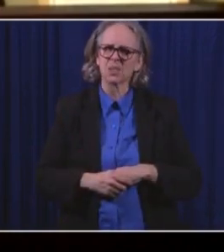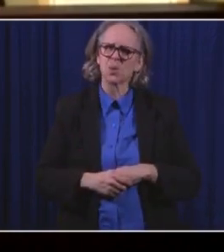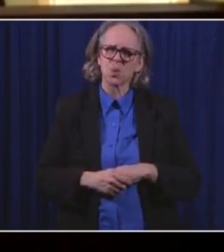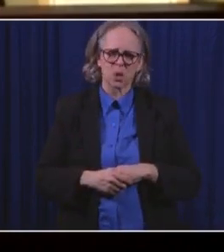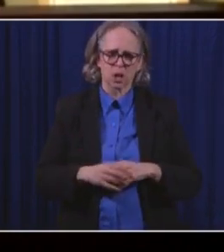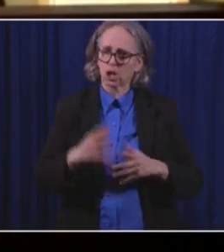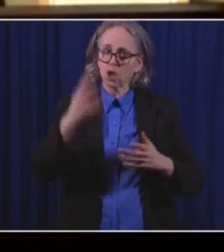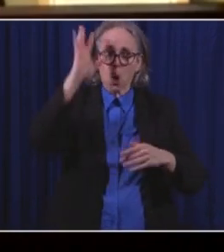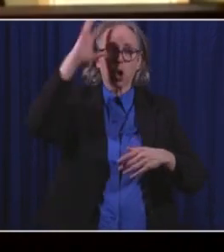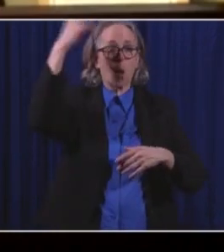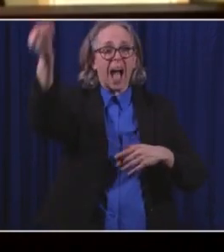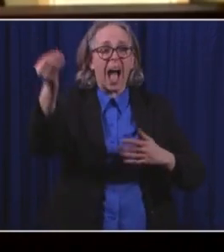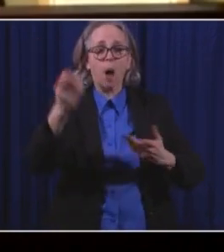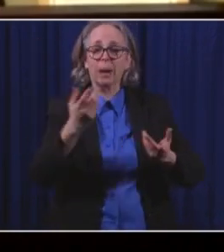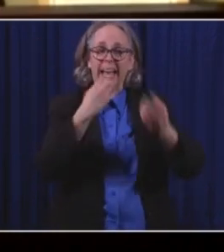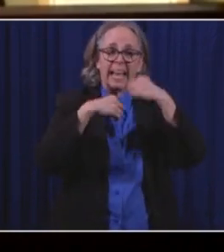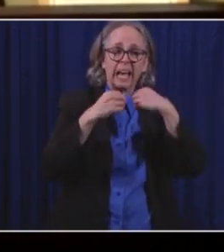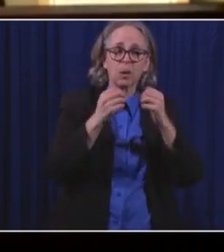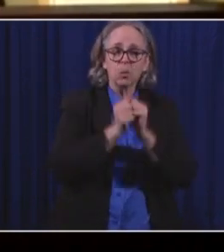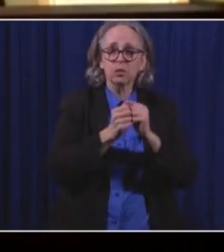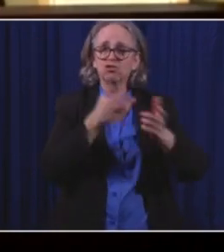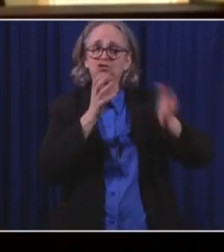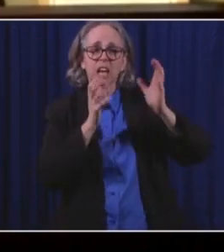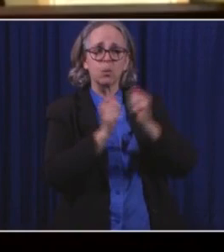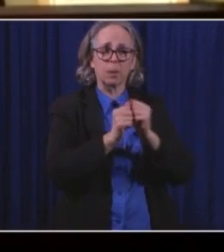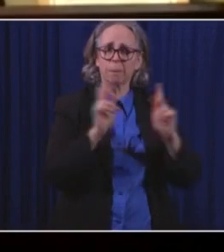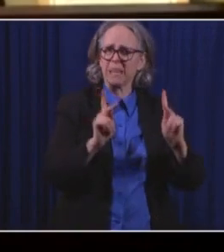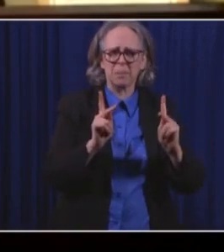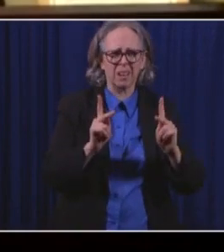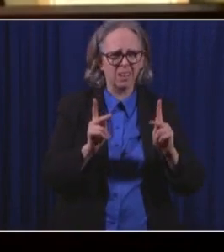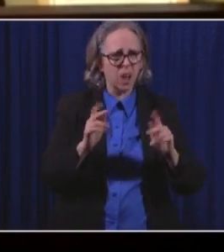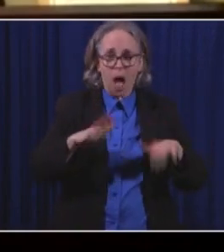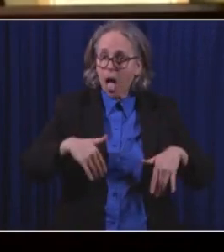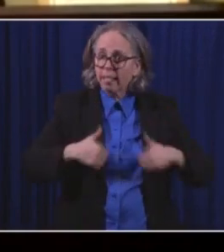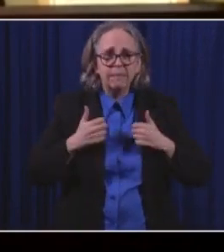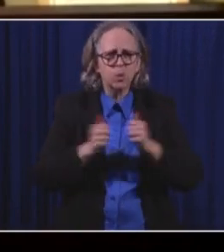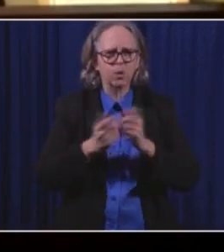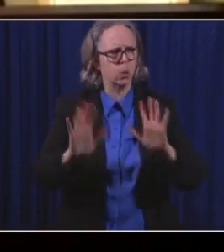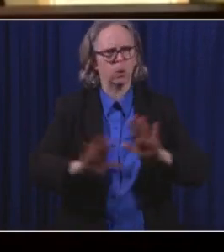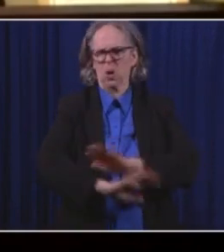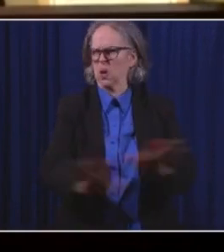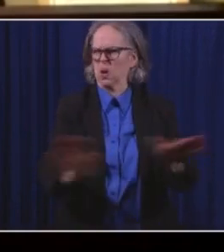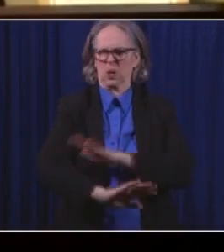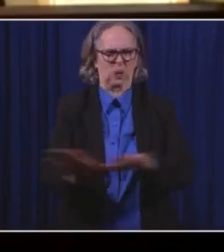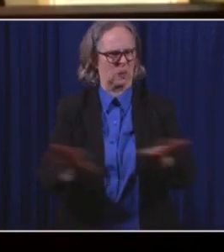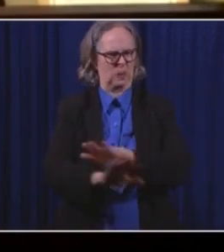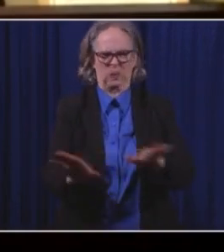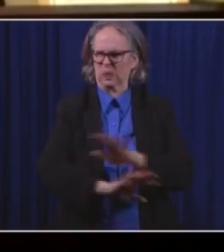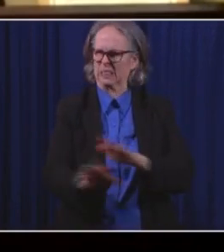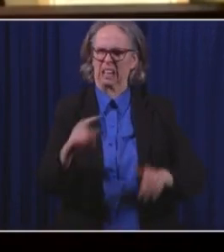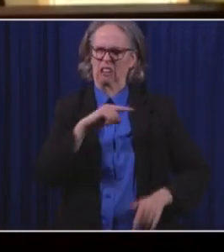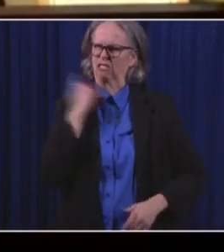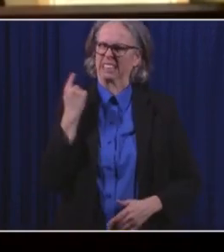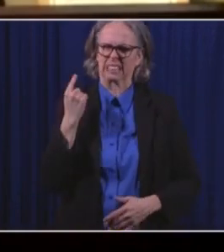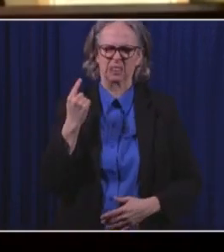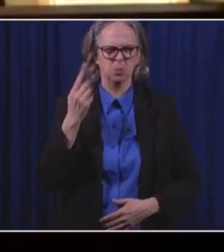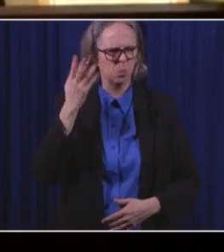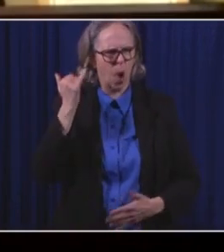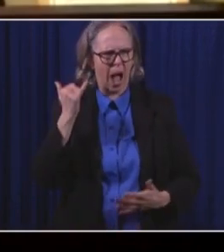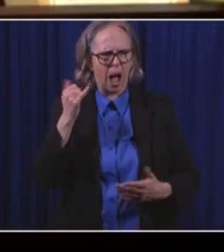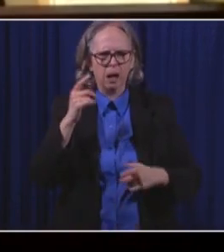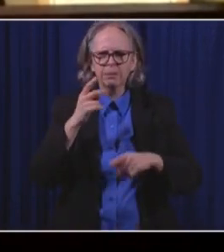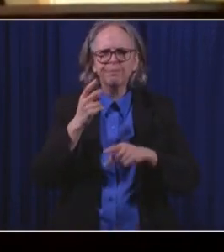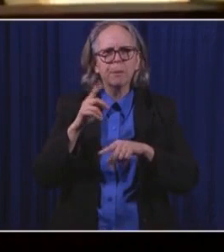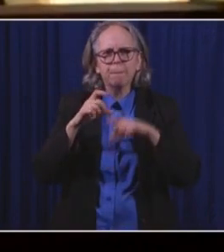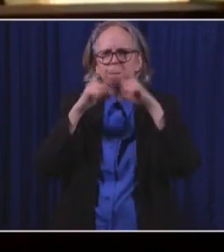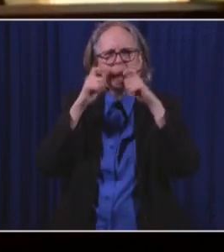household. Eating and drinking with others outside of your household is risky because these are two tasks you can't do with a mask on, and therefore